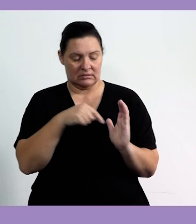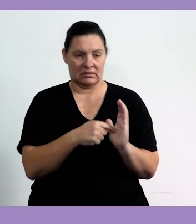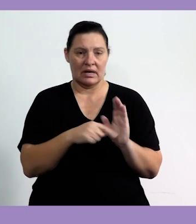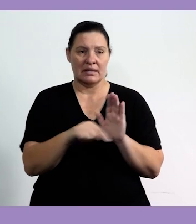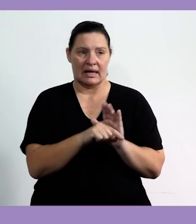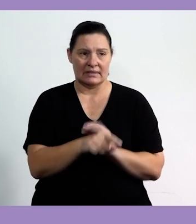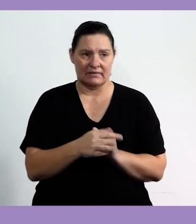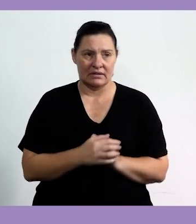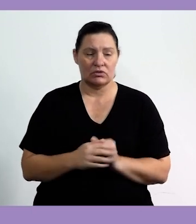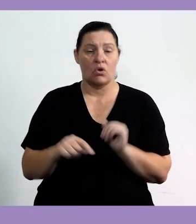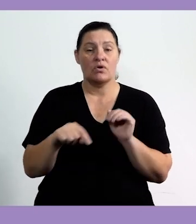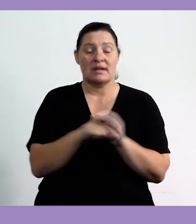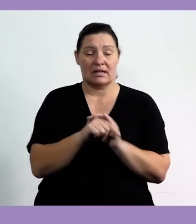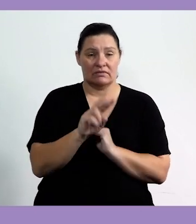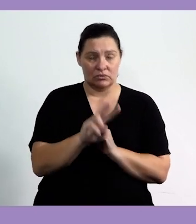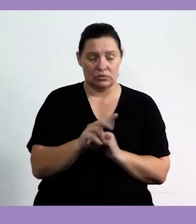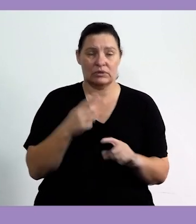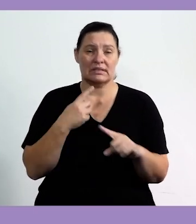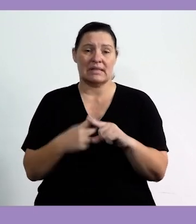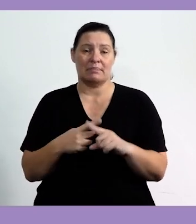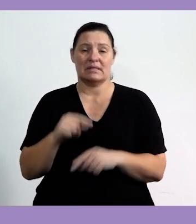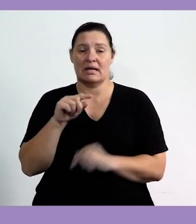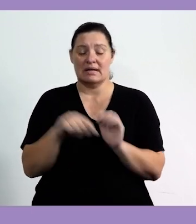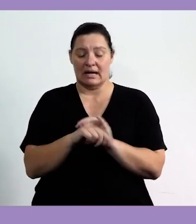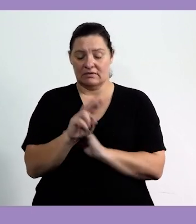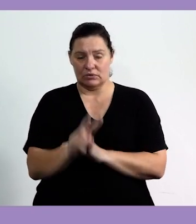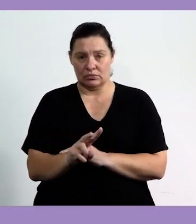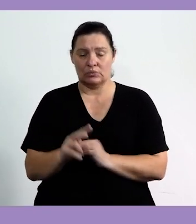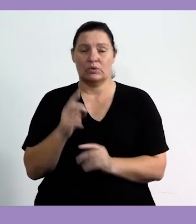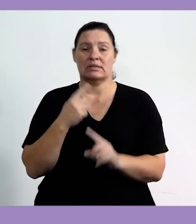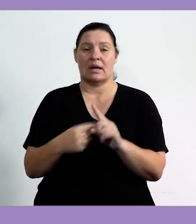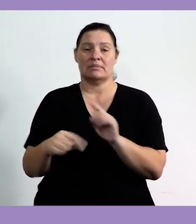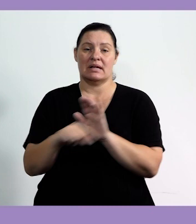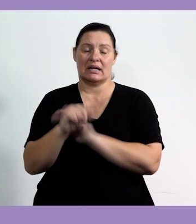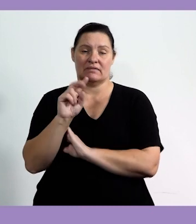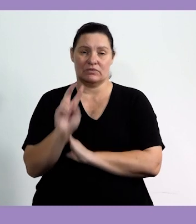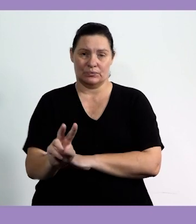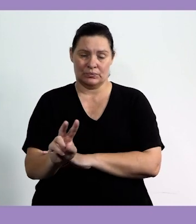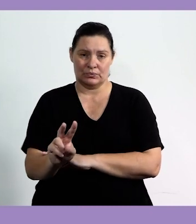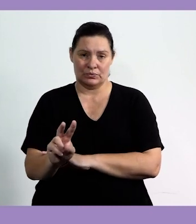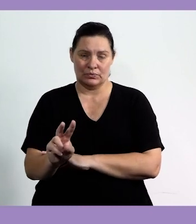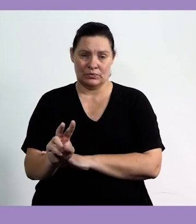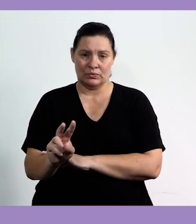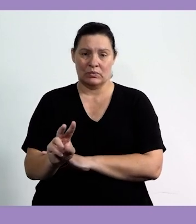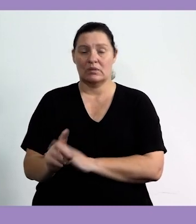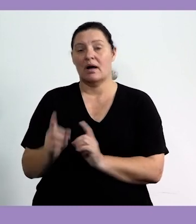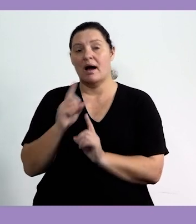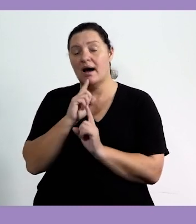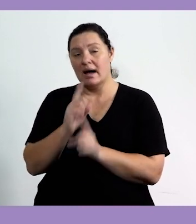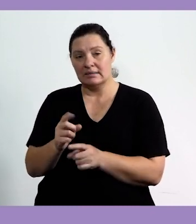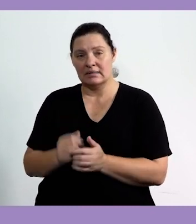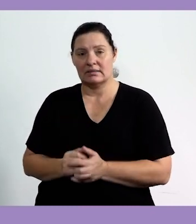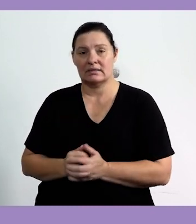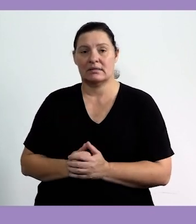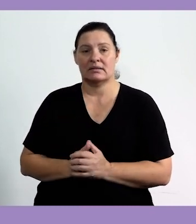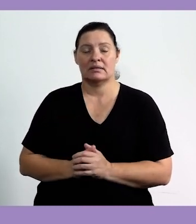3. So we are going to say negative 2 multiplied by negative 2 multiplied by negative 2, and that